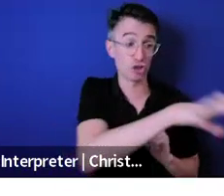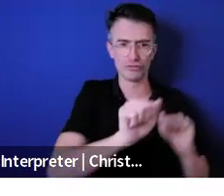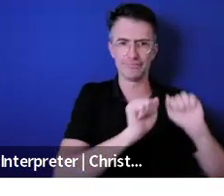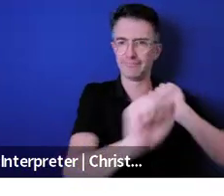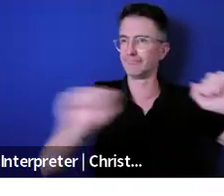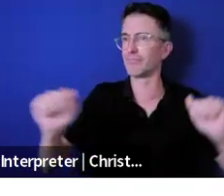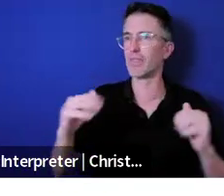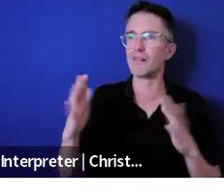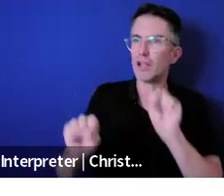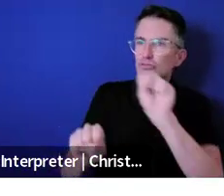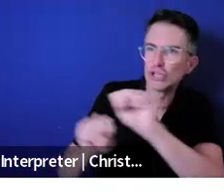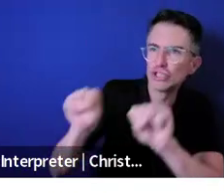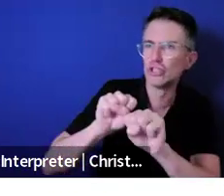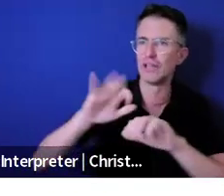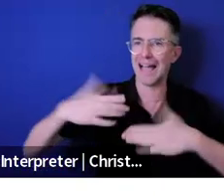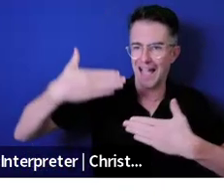talk to learn from different